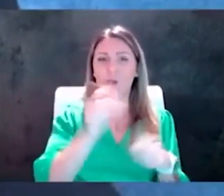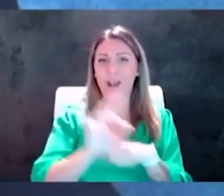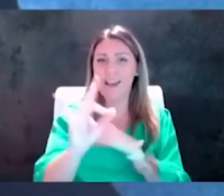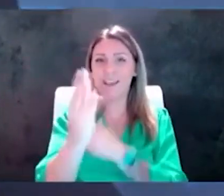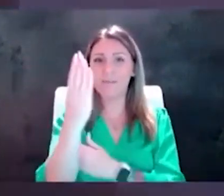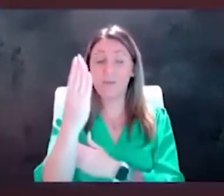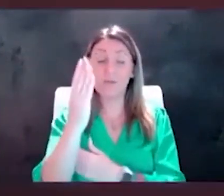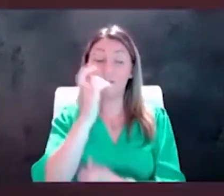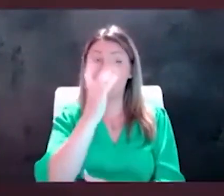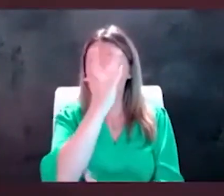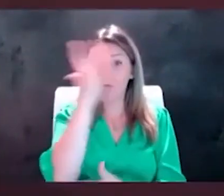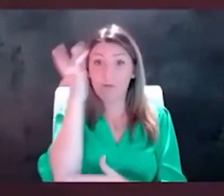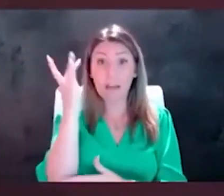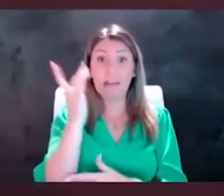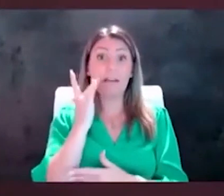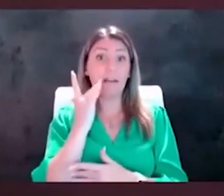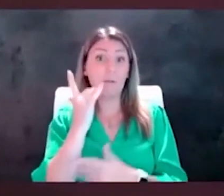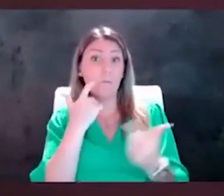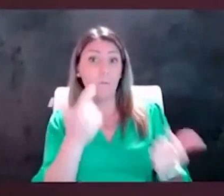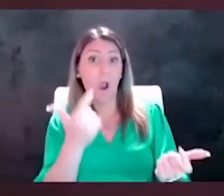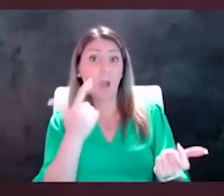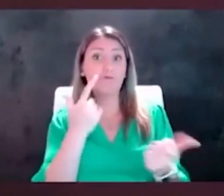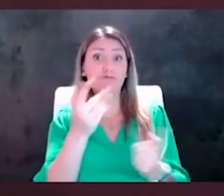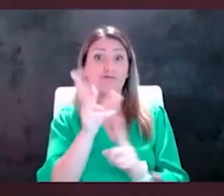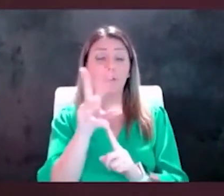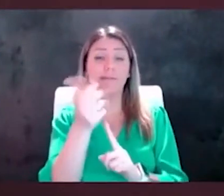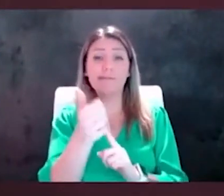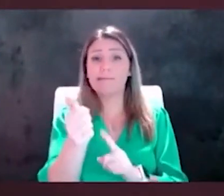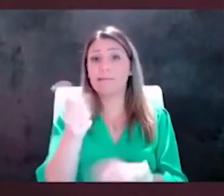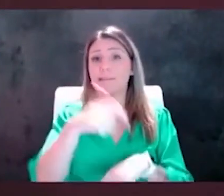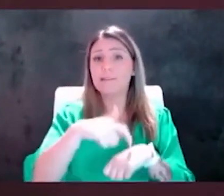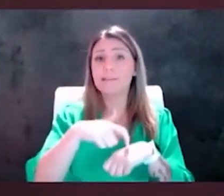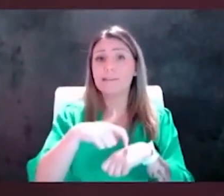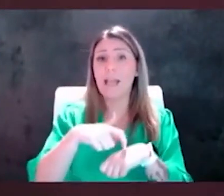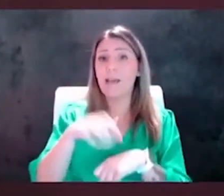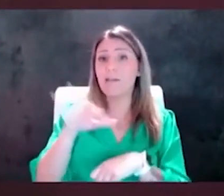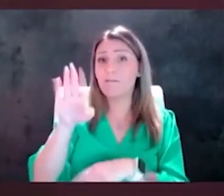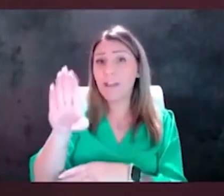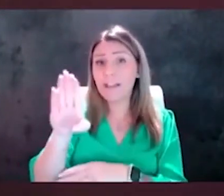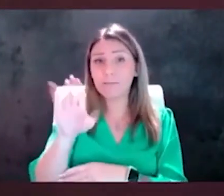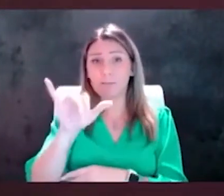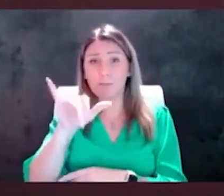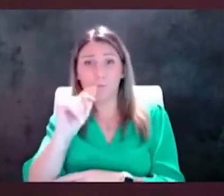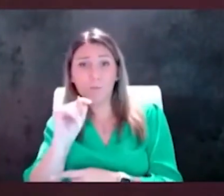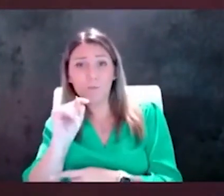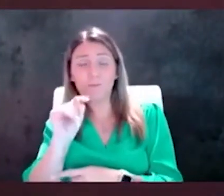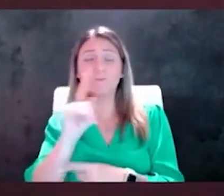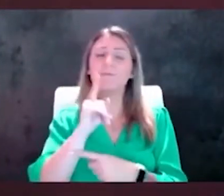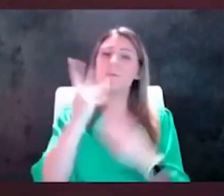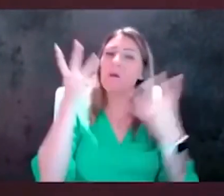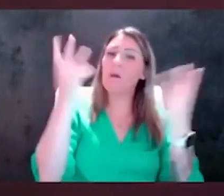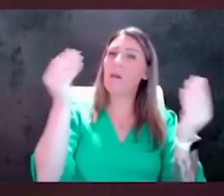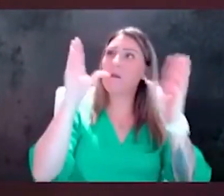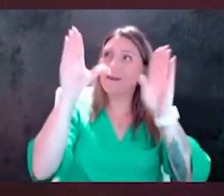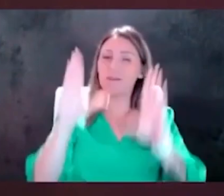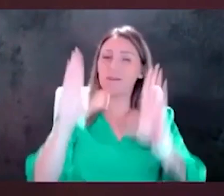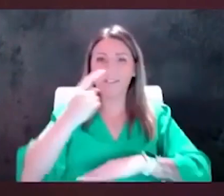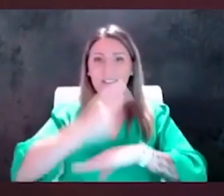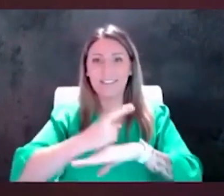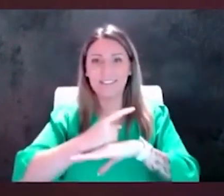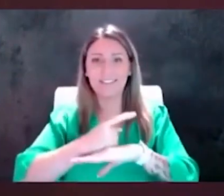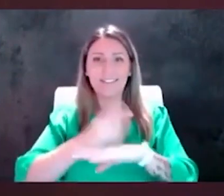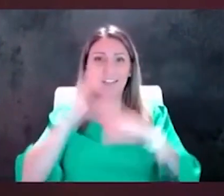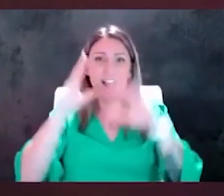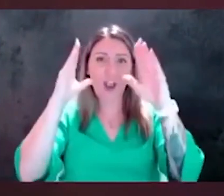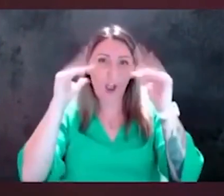can catch our shows anytime on FaceTime and YouTube. Go out, make it a great day, and remember, hope means